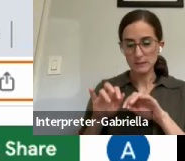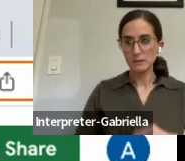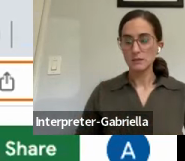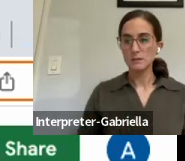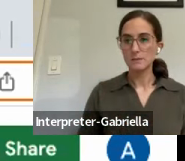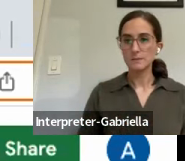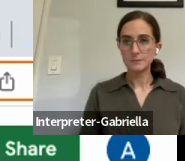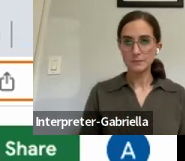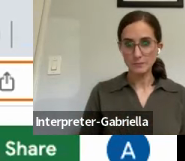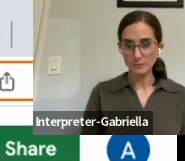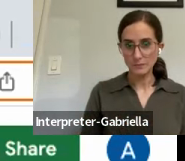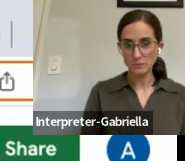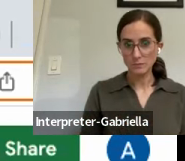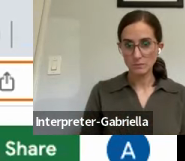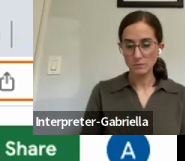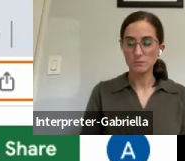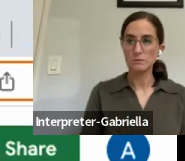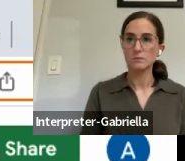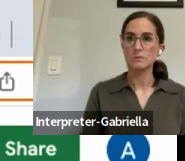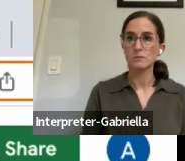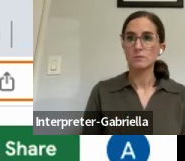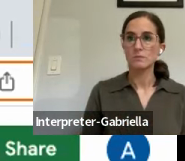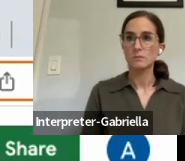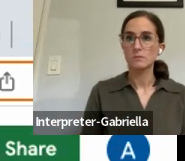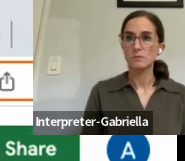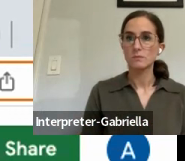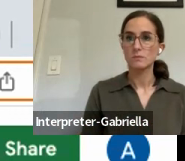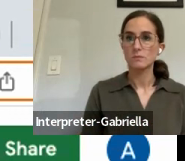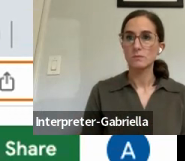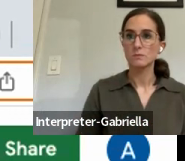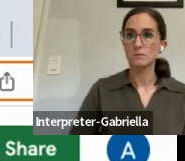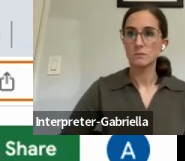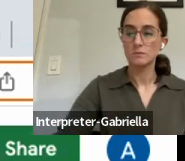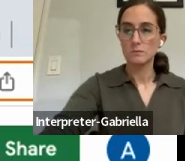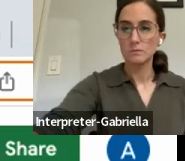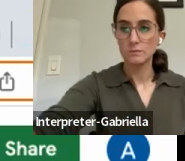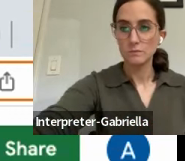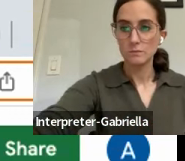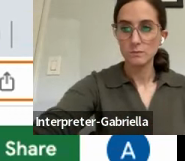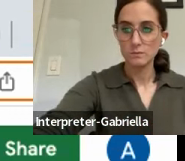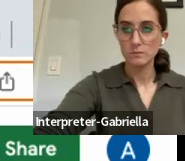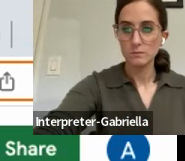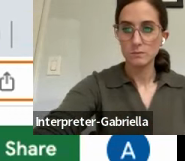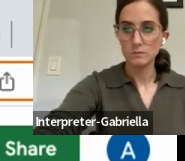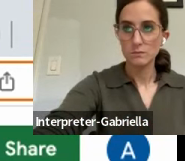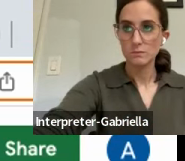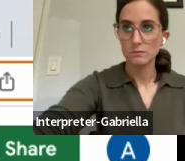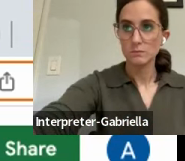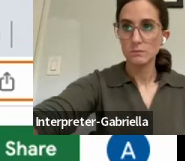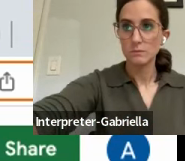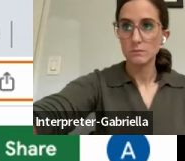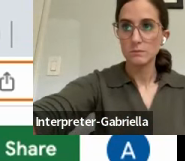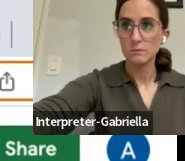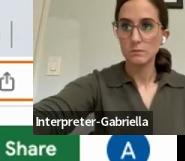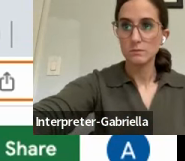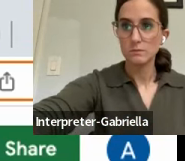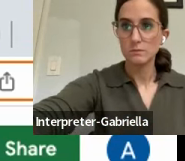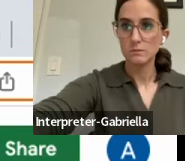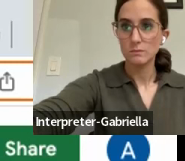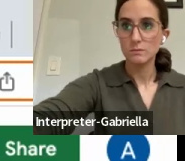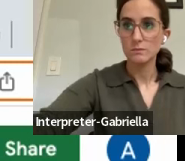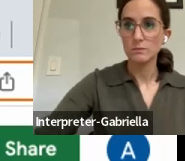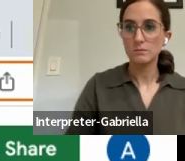fácilmente podemos transformar o traspasar los comentarios por escrito en el documento y después ya podemos